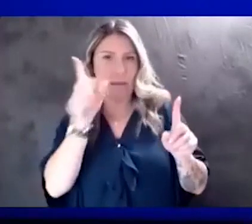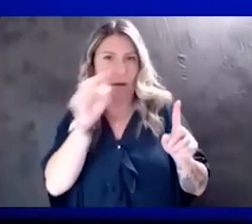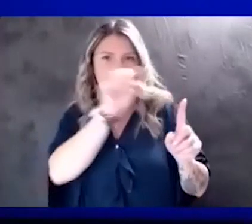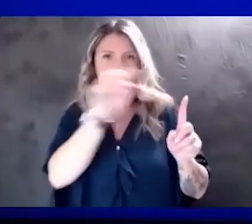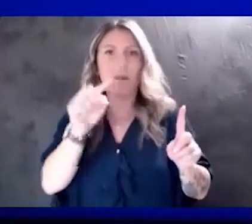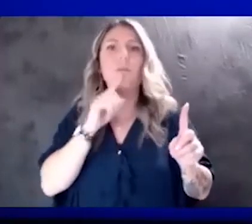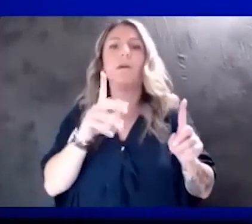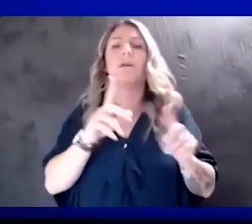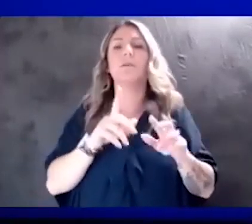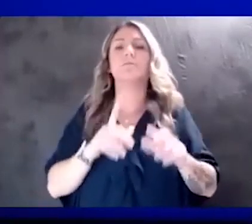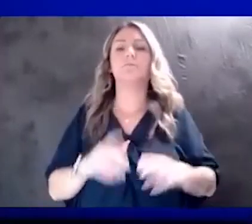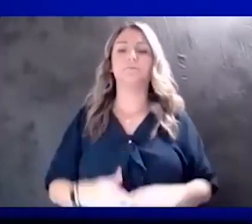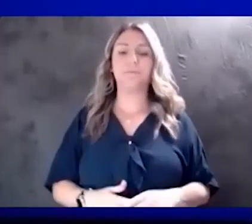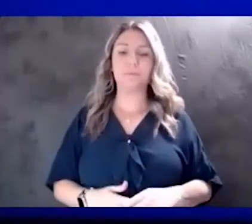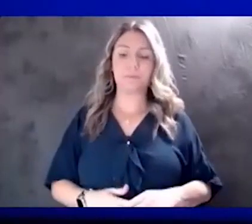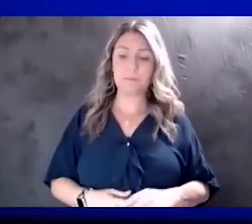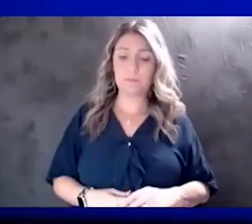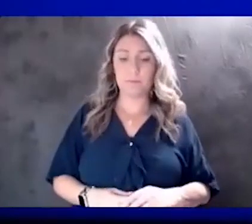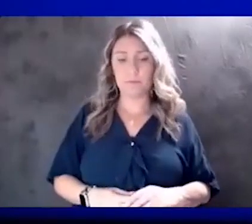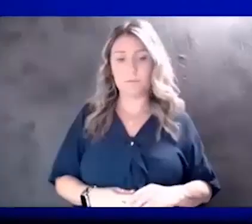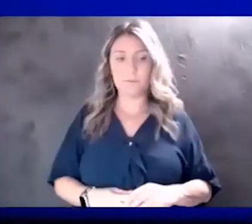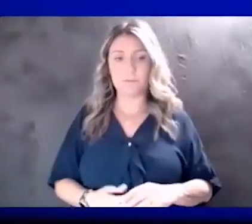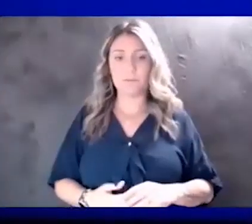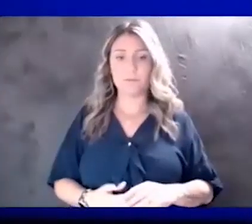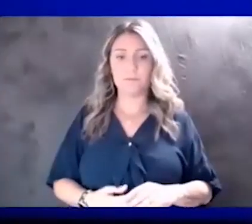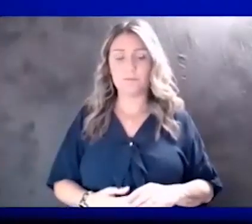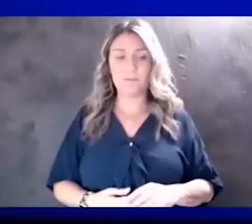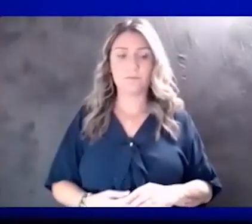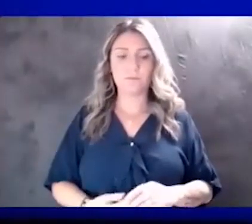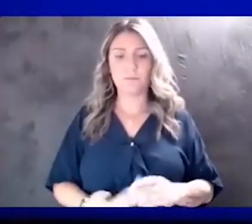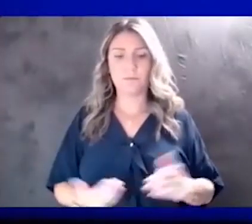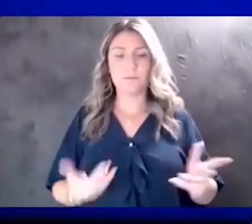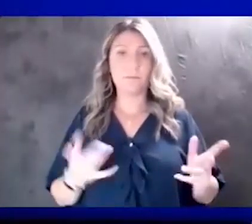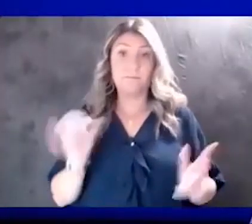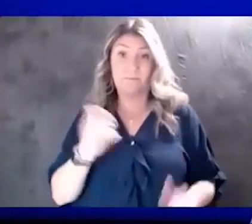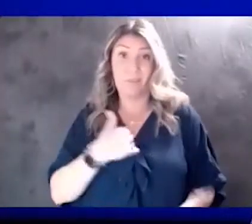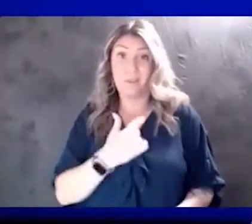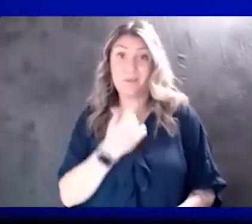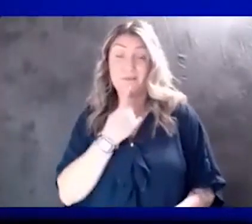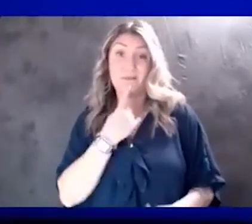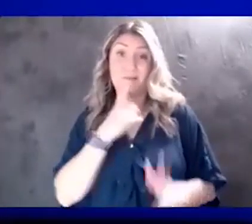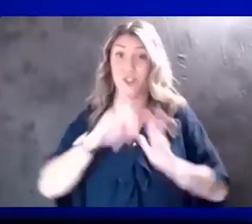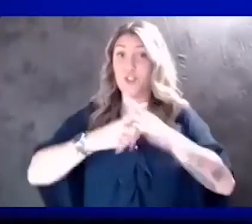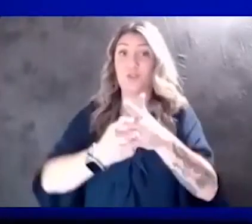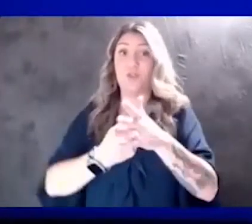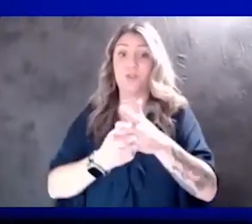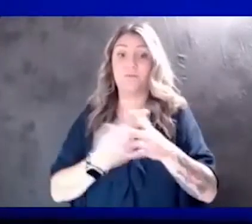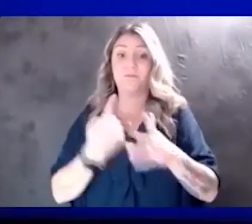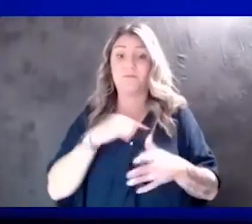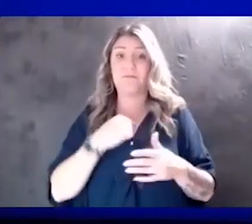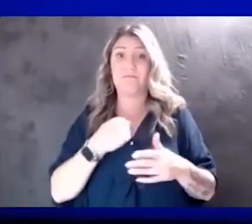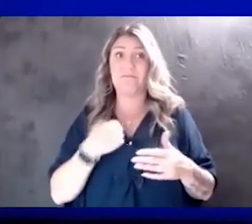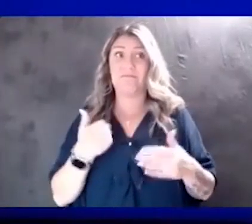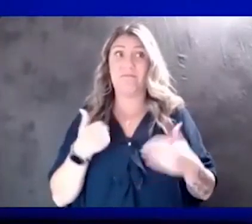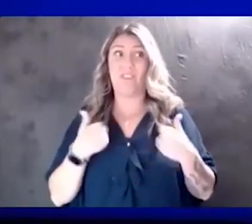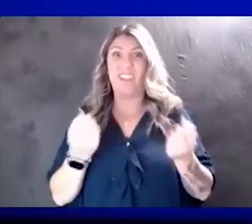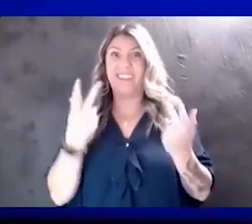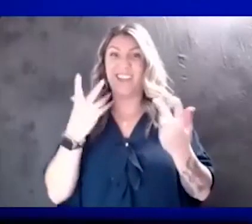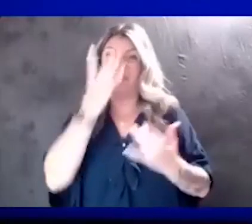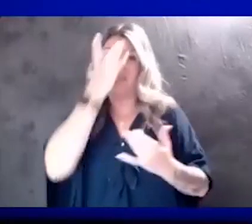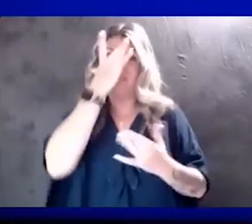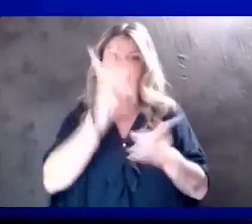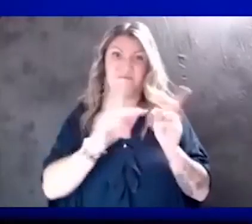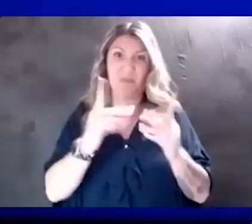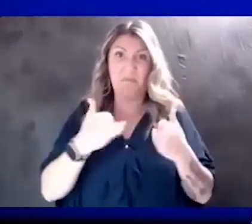it's, just another, we have as I said to start the day, we have a lot of sick people with COVID, and the